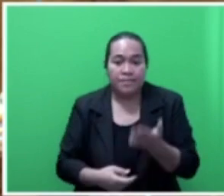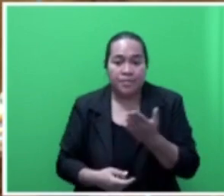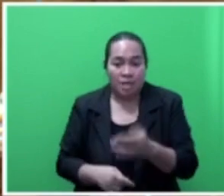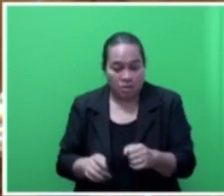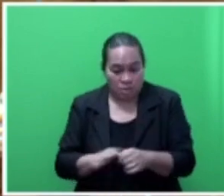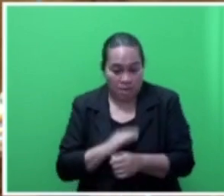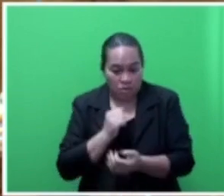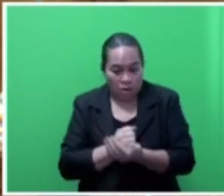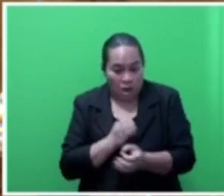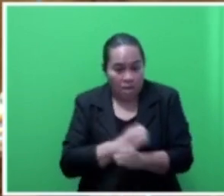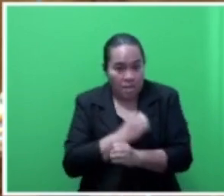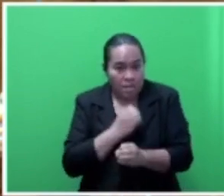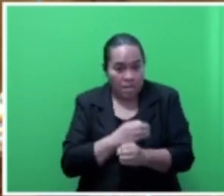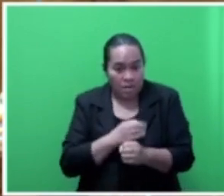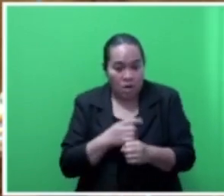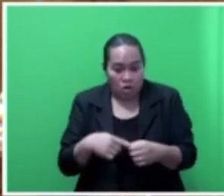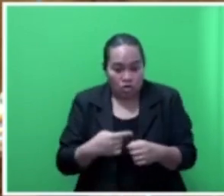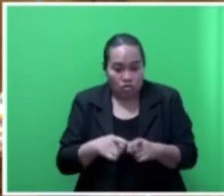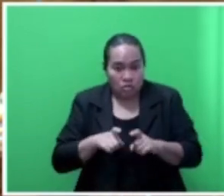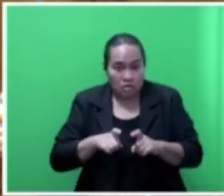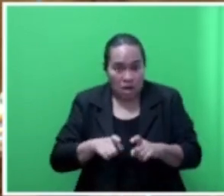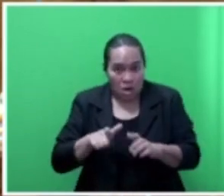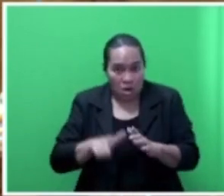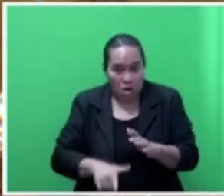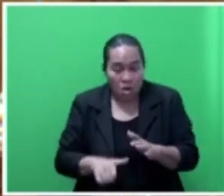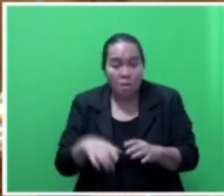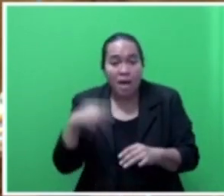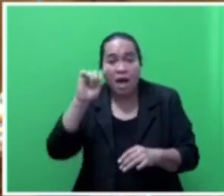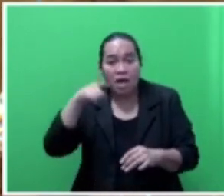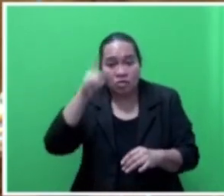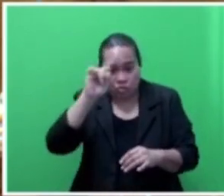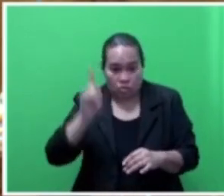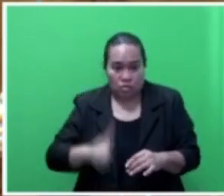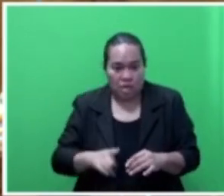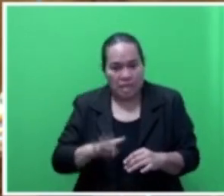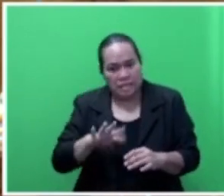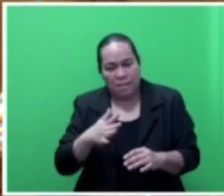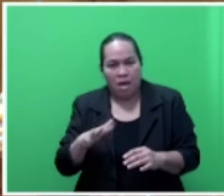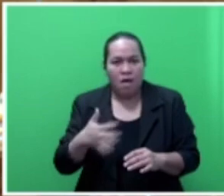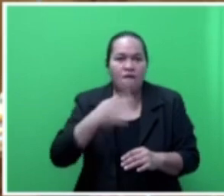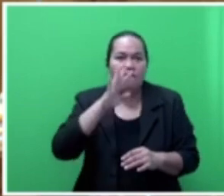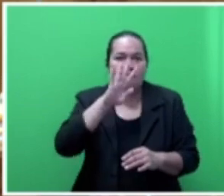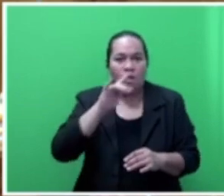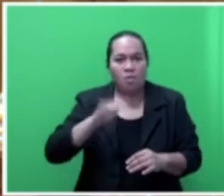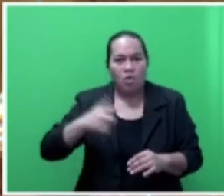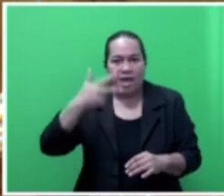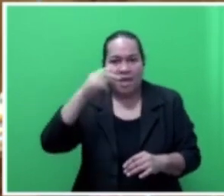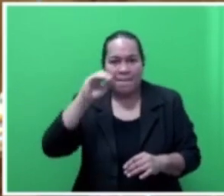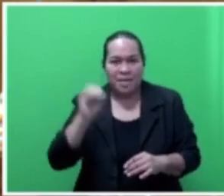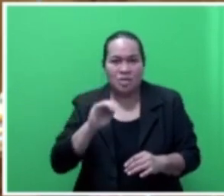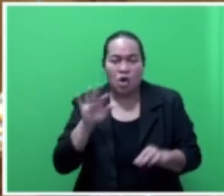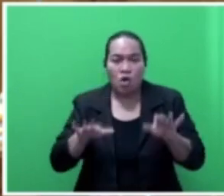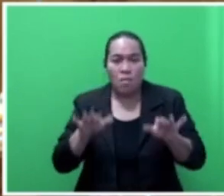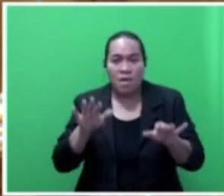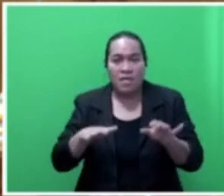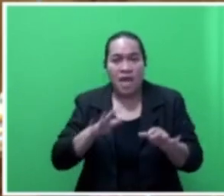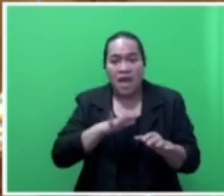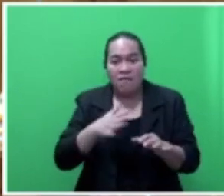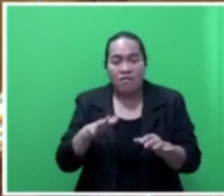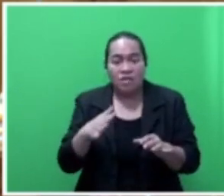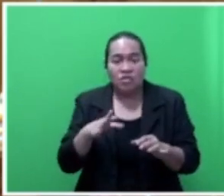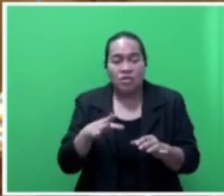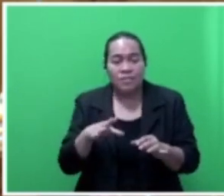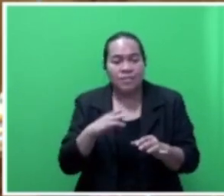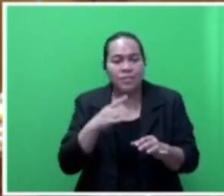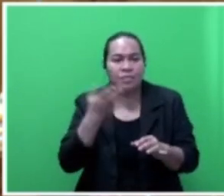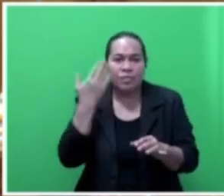employment rate remains low, today our unemployment rate is hovering around 4.8% compared to the average rate of unemployment